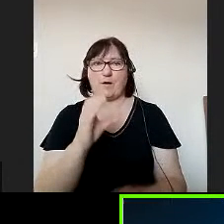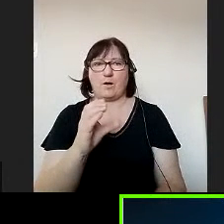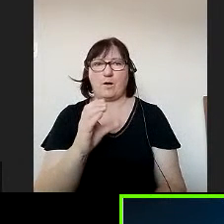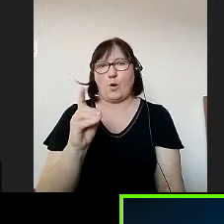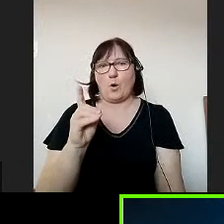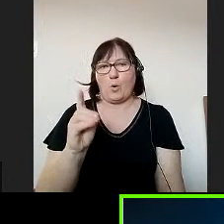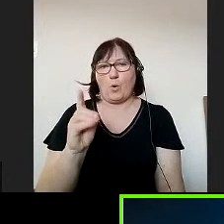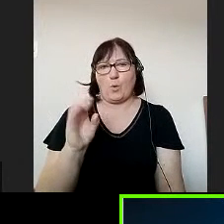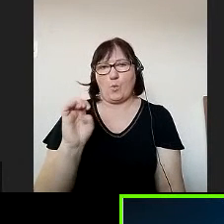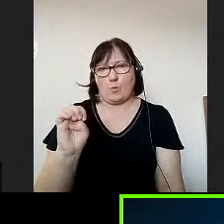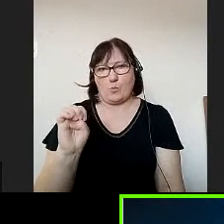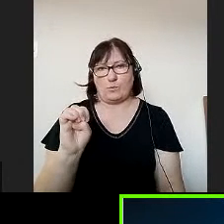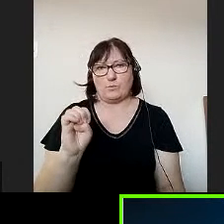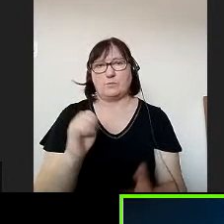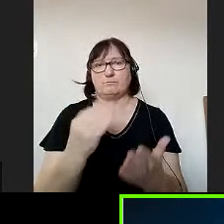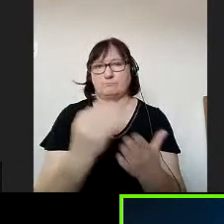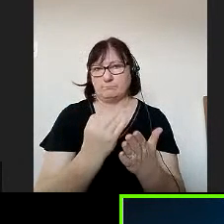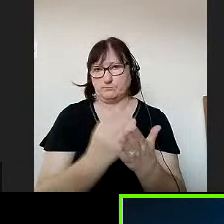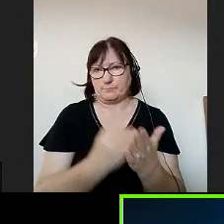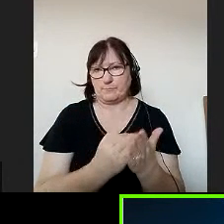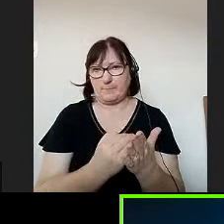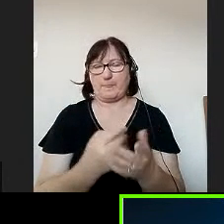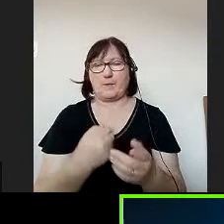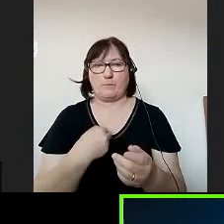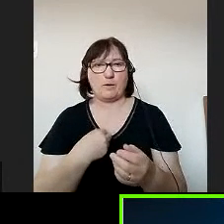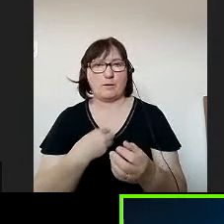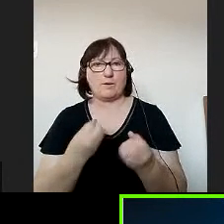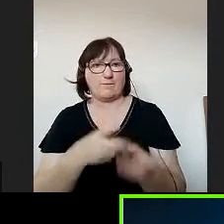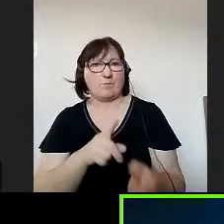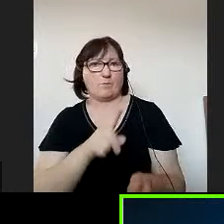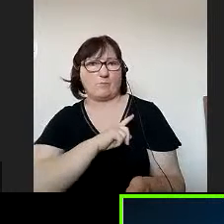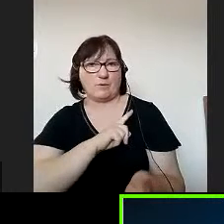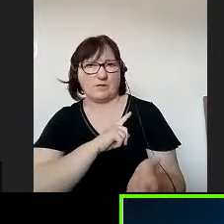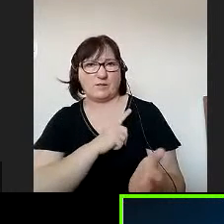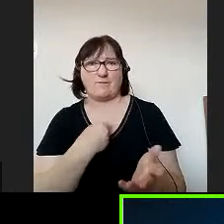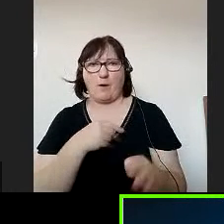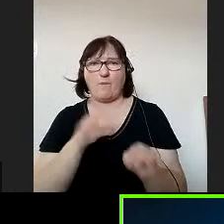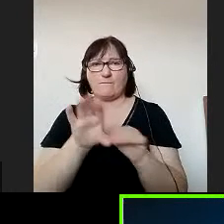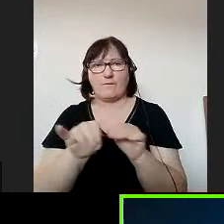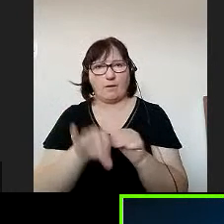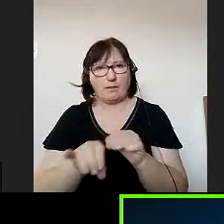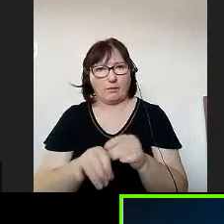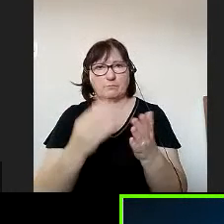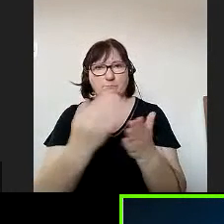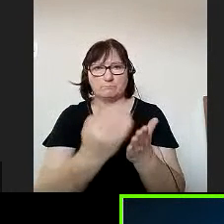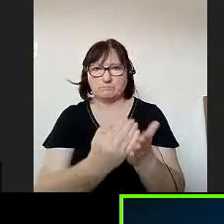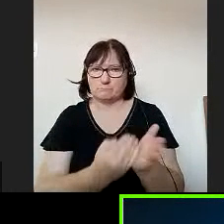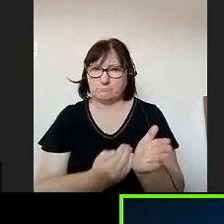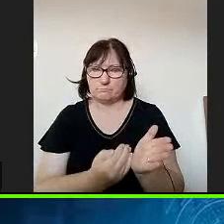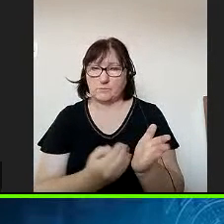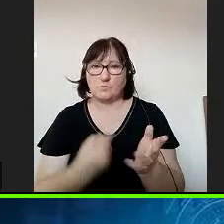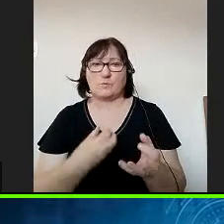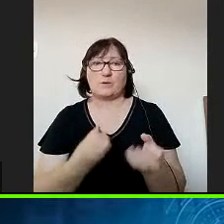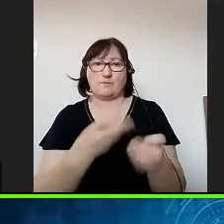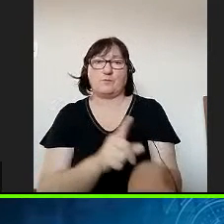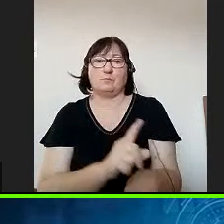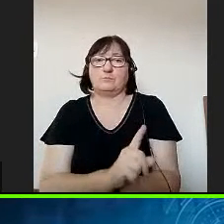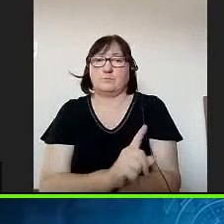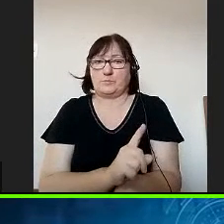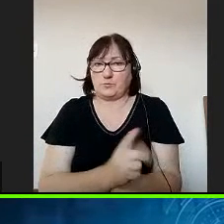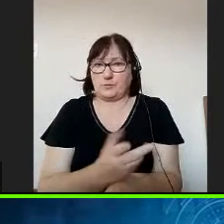we would give you reasons for our findings in there, and we would give you an opportunity actually to